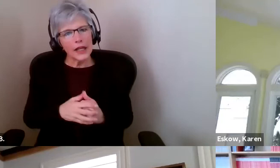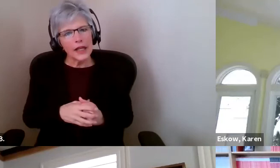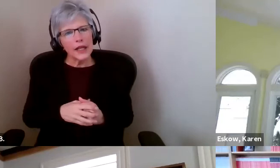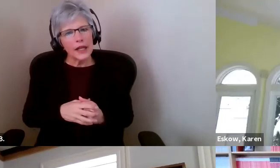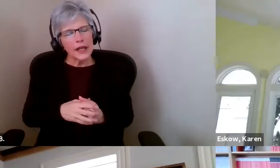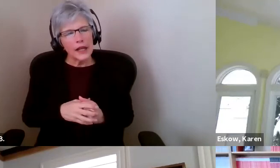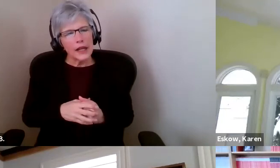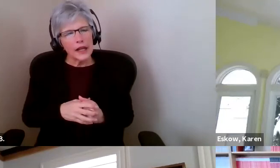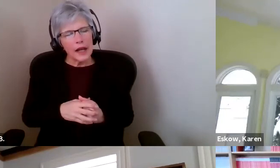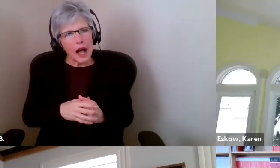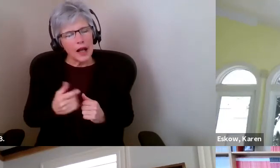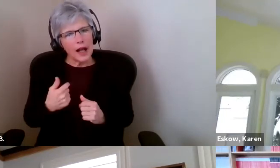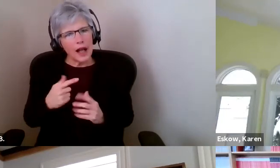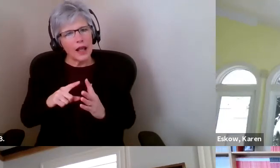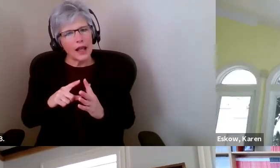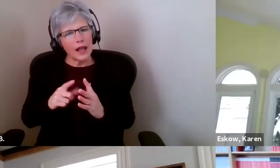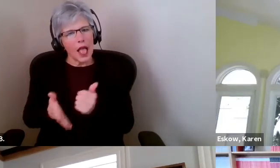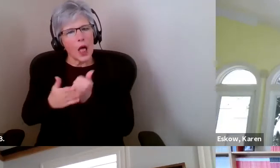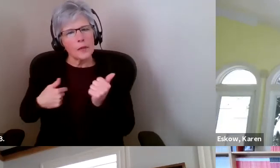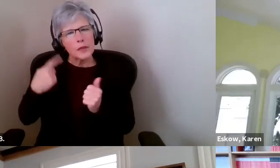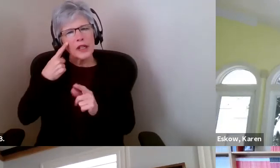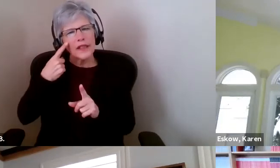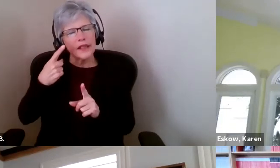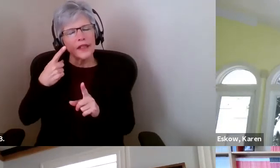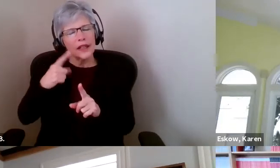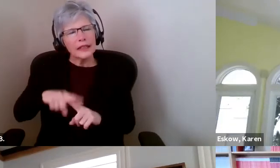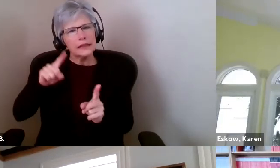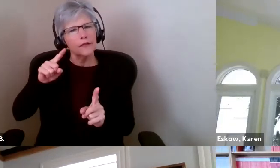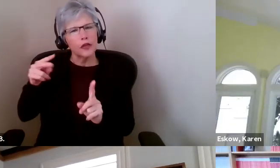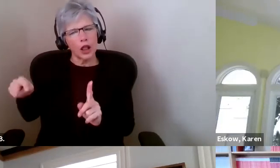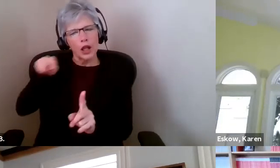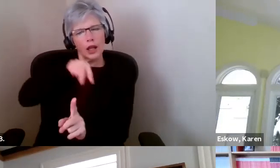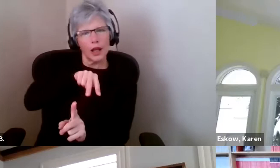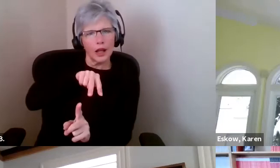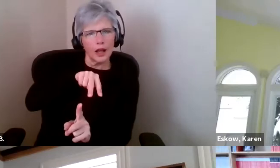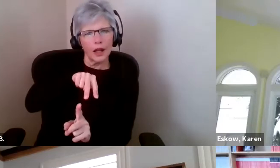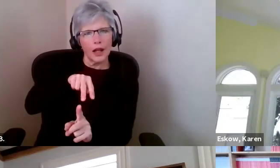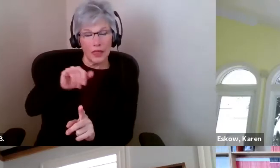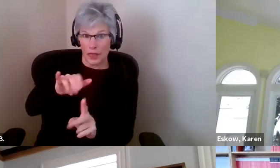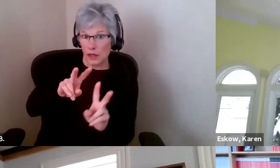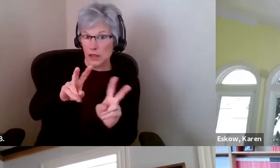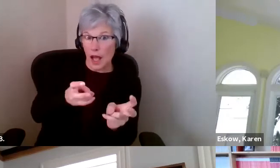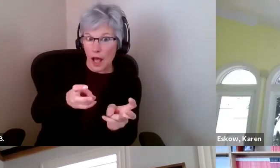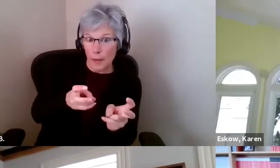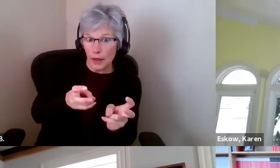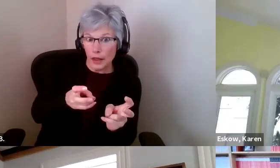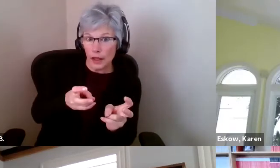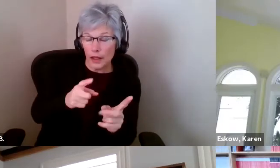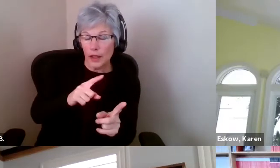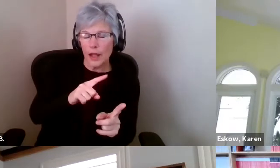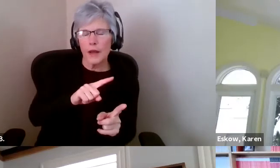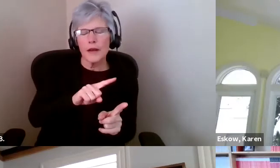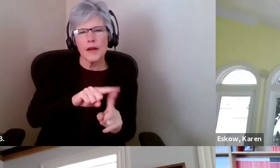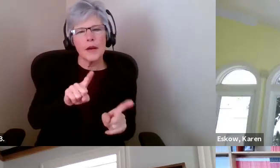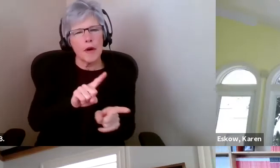make me think differently about not only about the topics that I listen to, but about the medium, like the medium for communication,